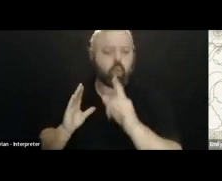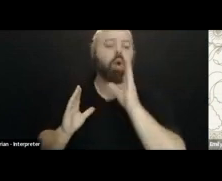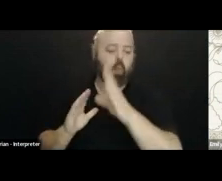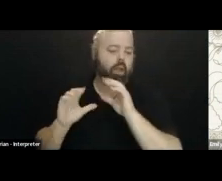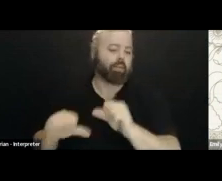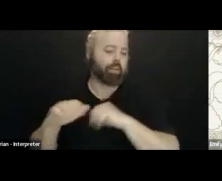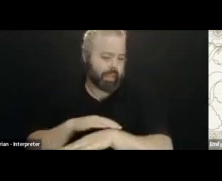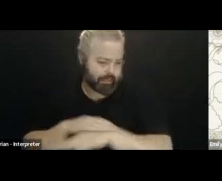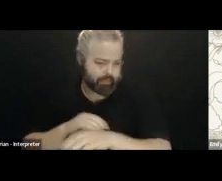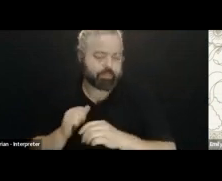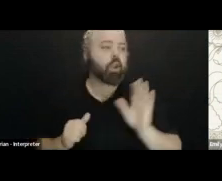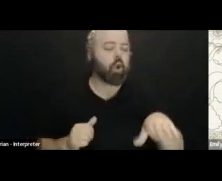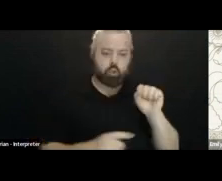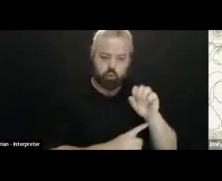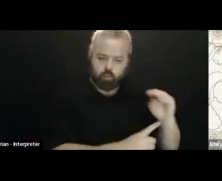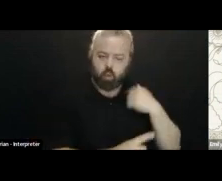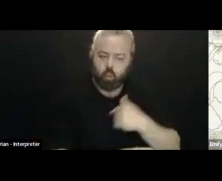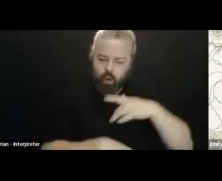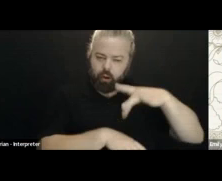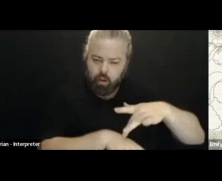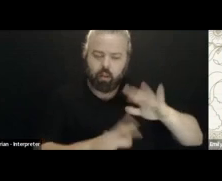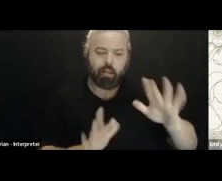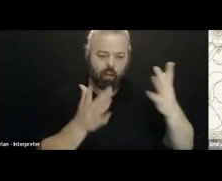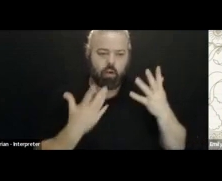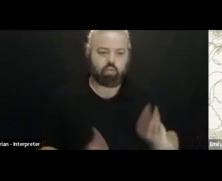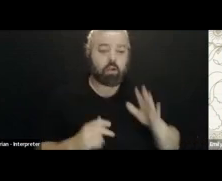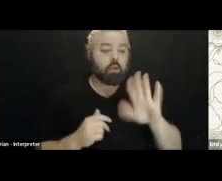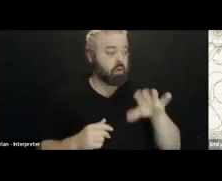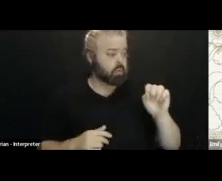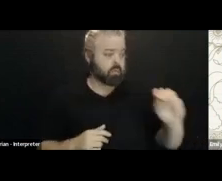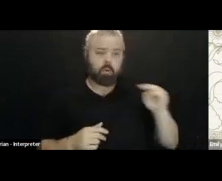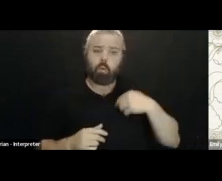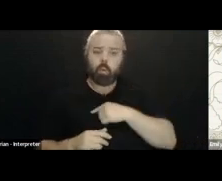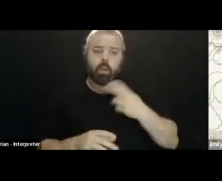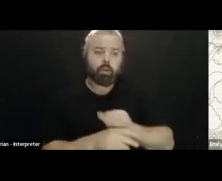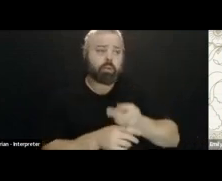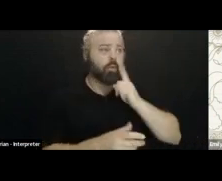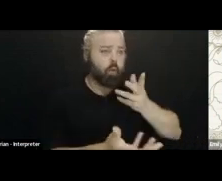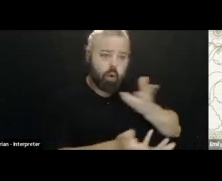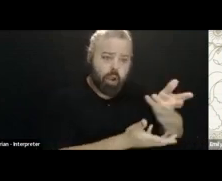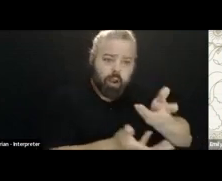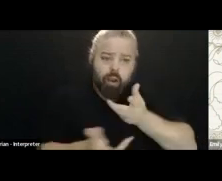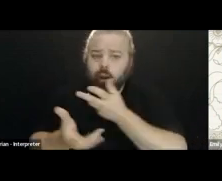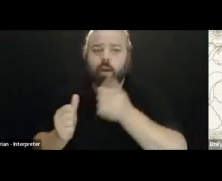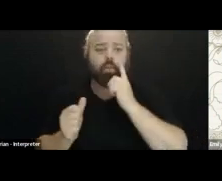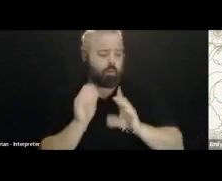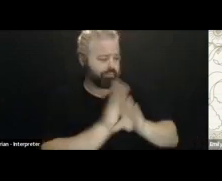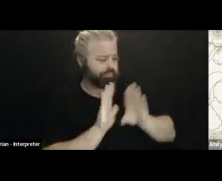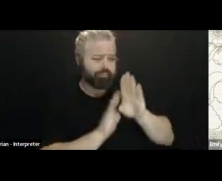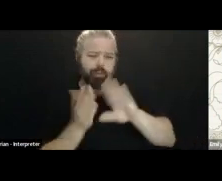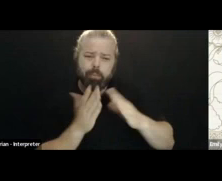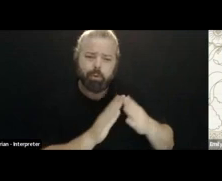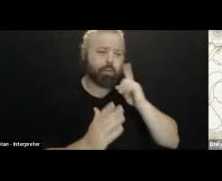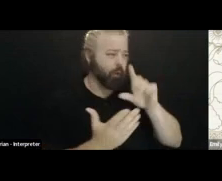Social media, we touched on this a little bit. We use social media to interact and form communities and learn, and we want everyone to have access to those